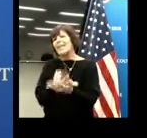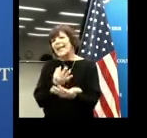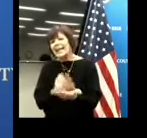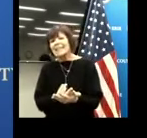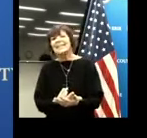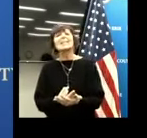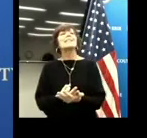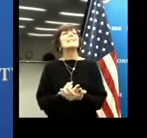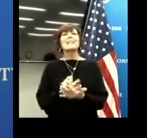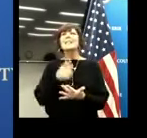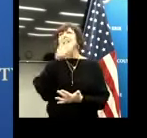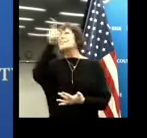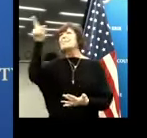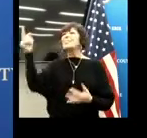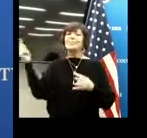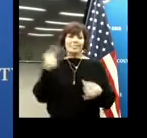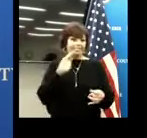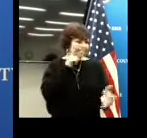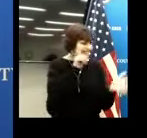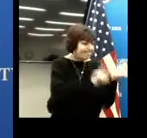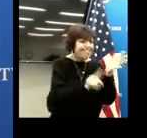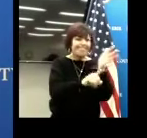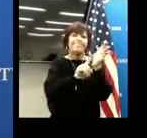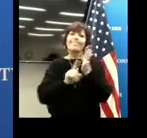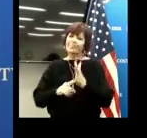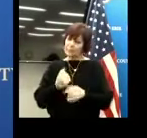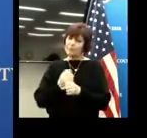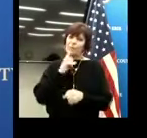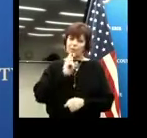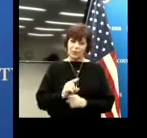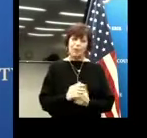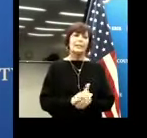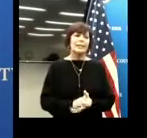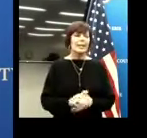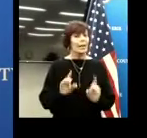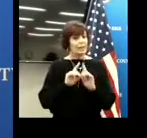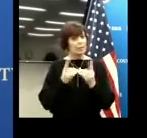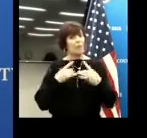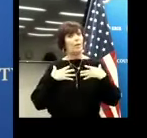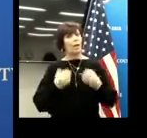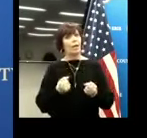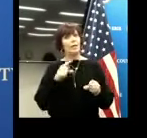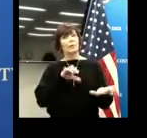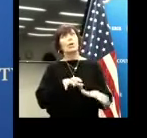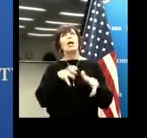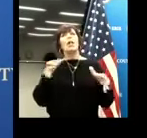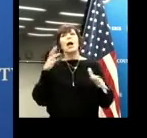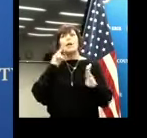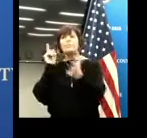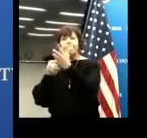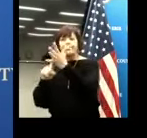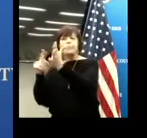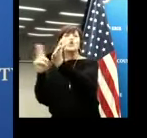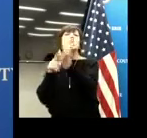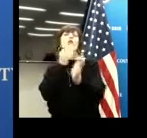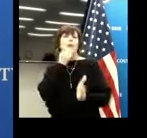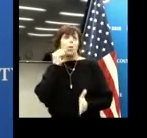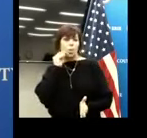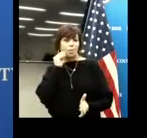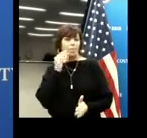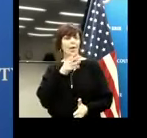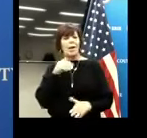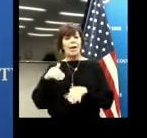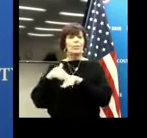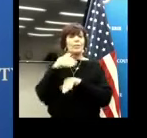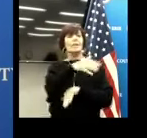well as those from the Department of Health inspectors, who are doing a lot of enforcement mechanisms in nursing homes from the state. And they're even sending in the